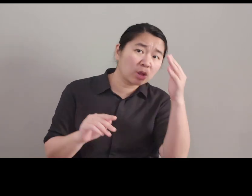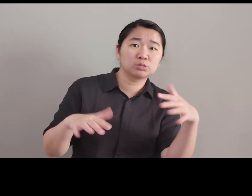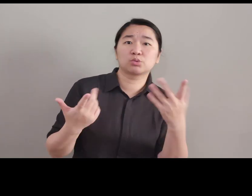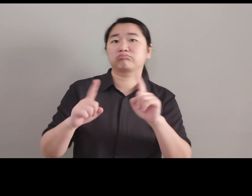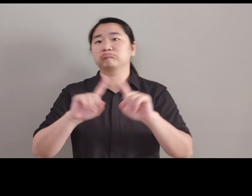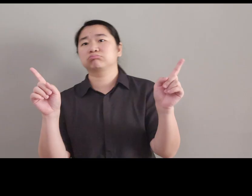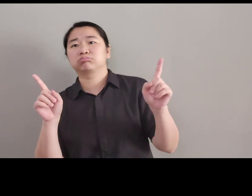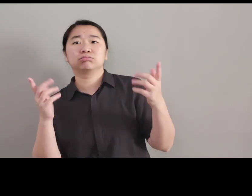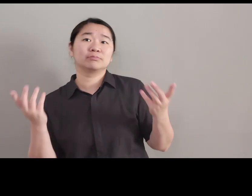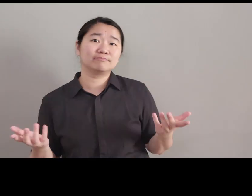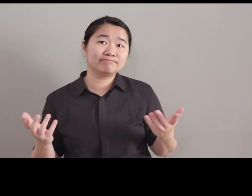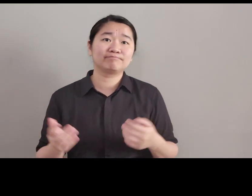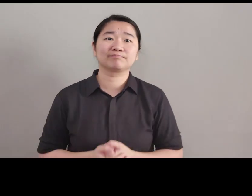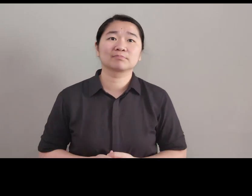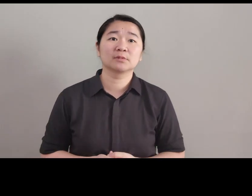idiot, right?